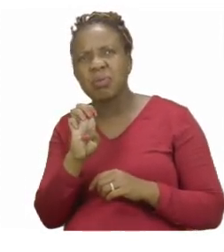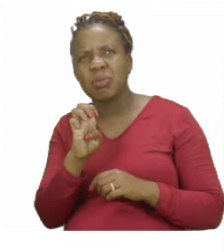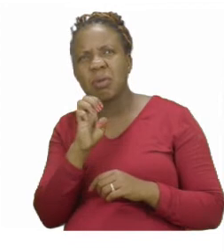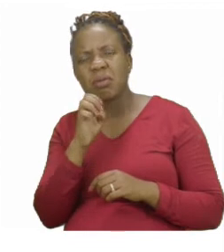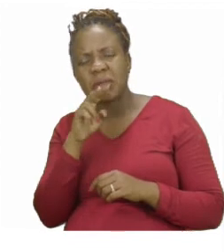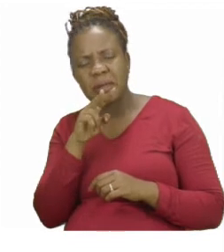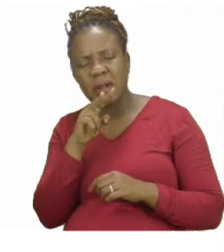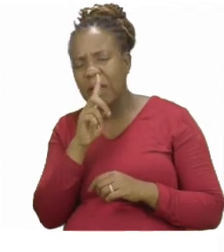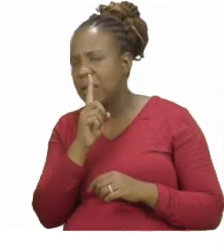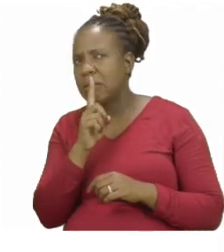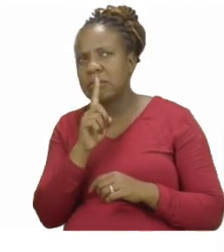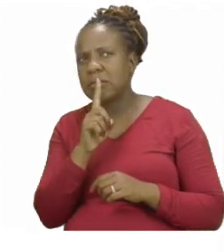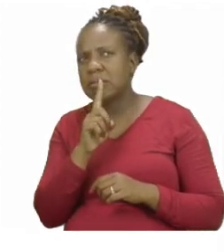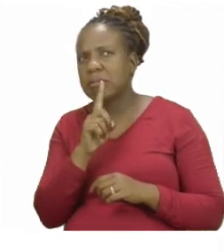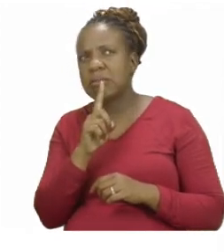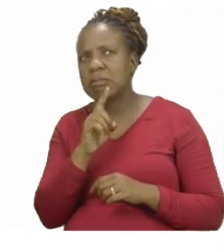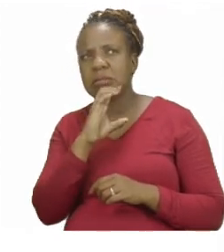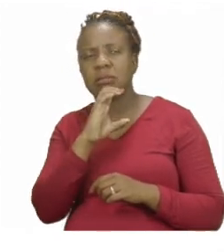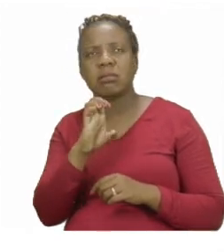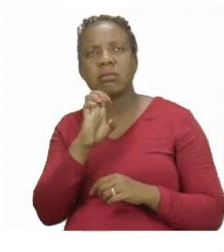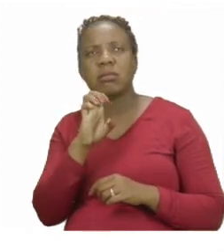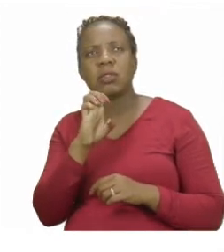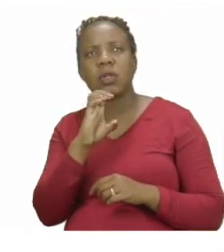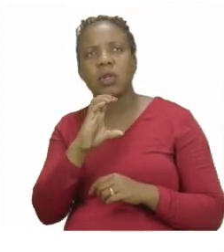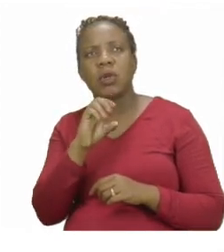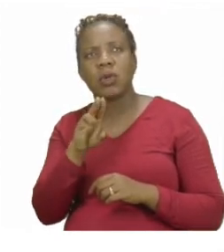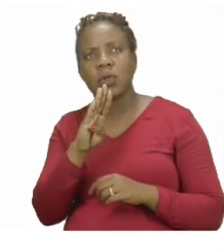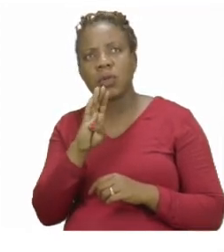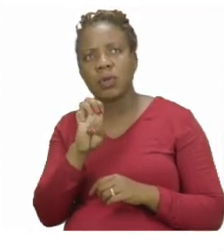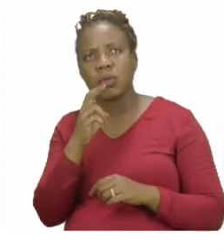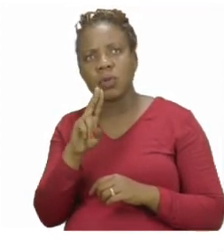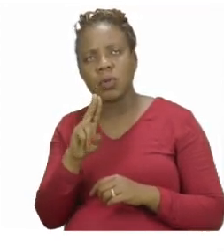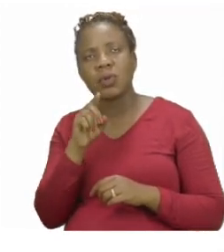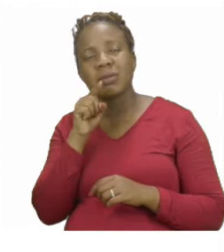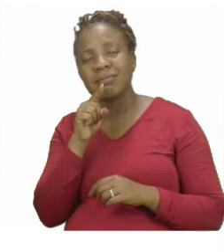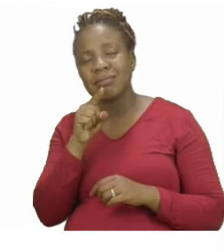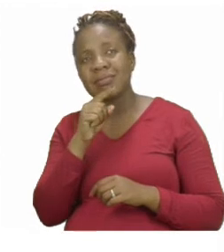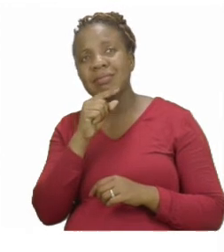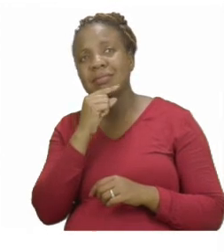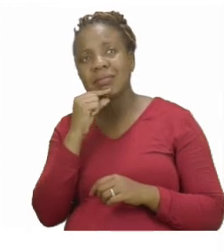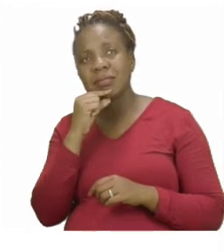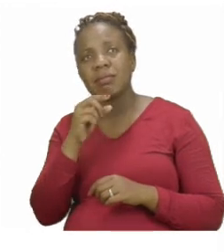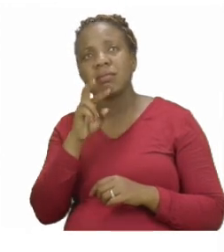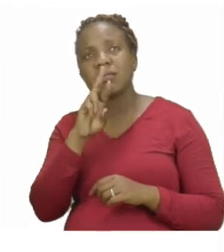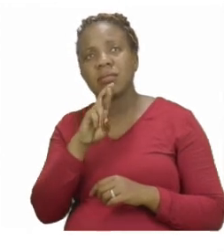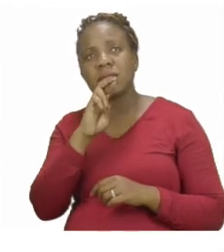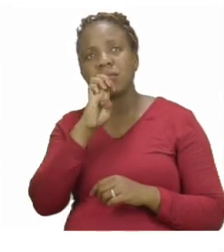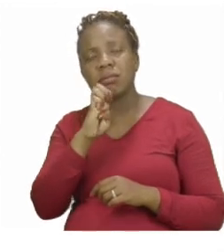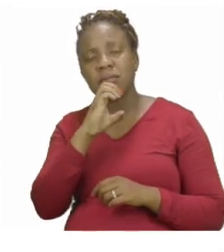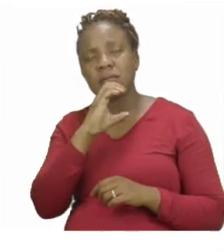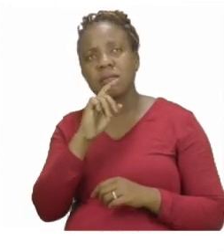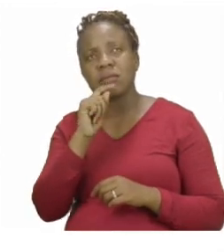cube. That's a rectangular prism. But remember, everyone, it looks very